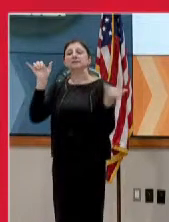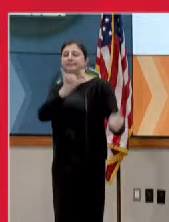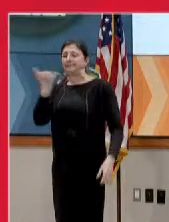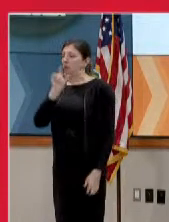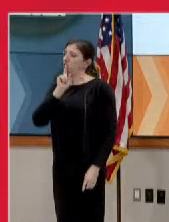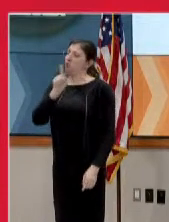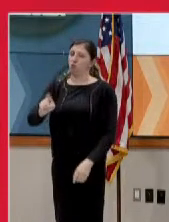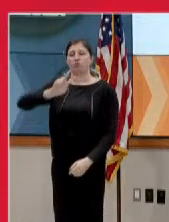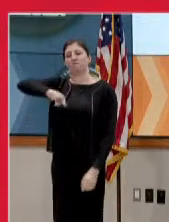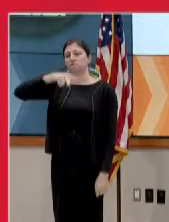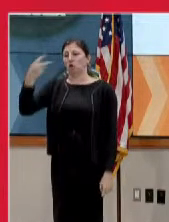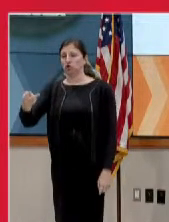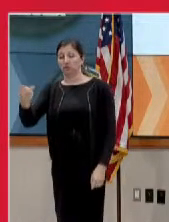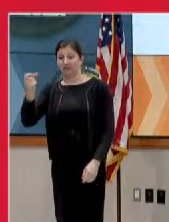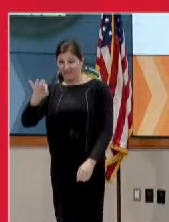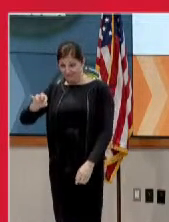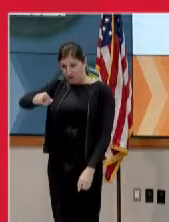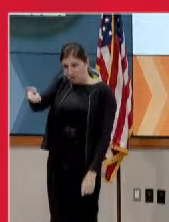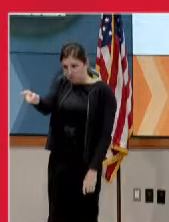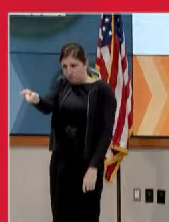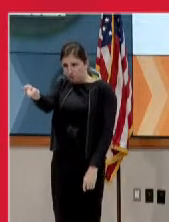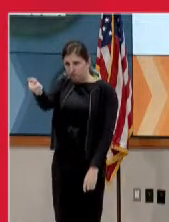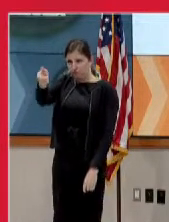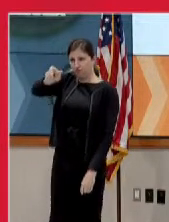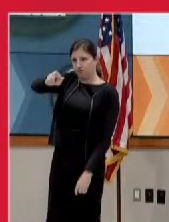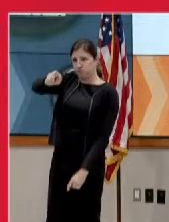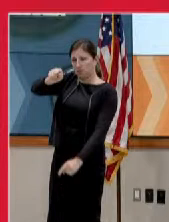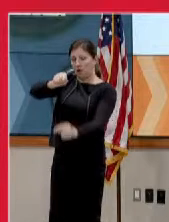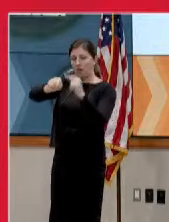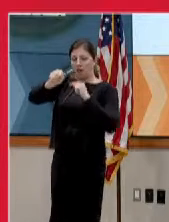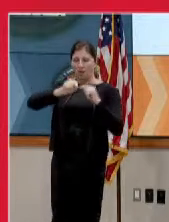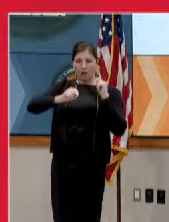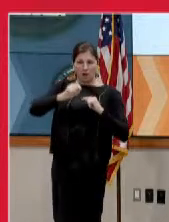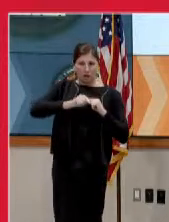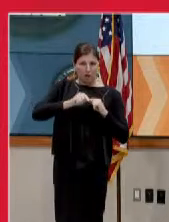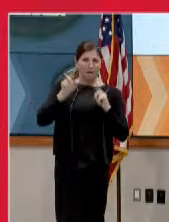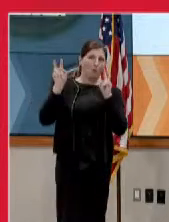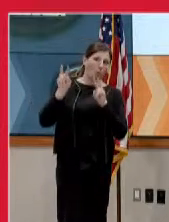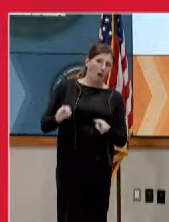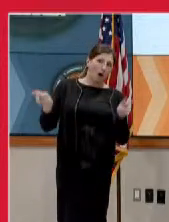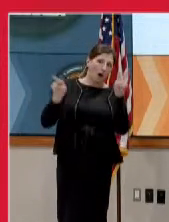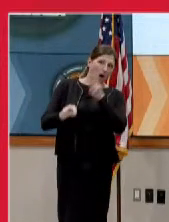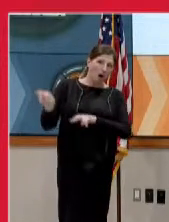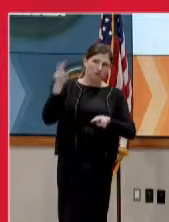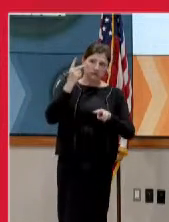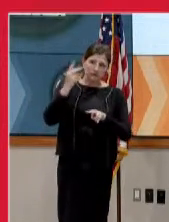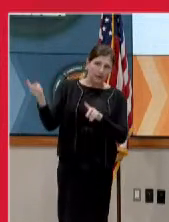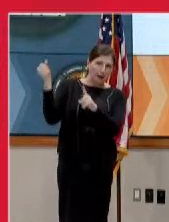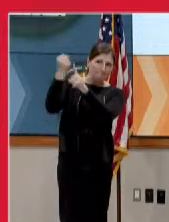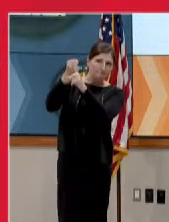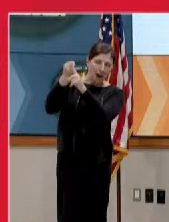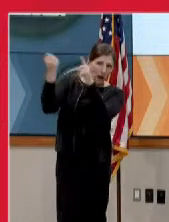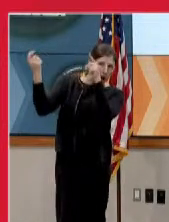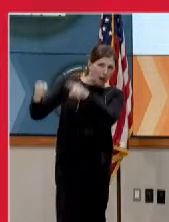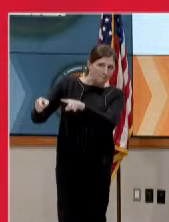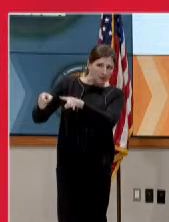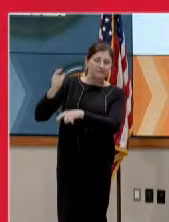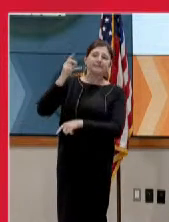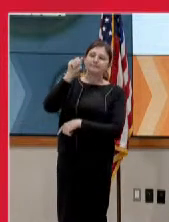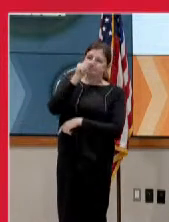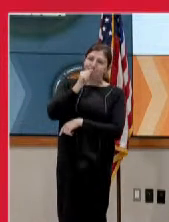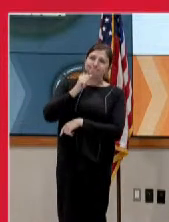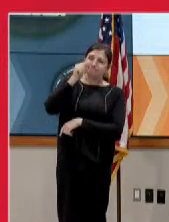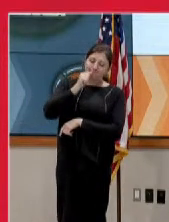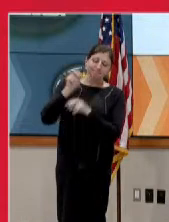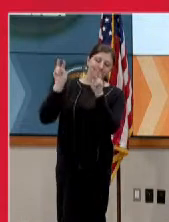true, right? So as you dial back, it generally takes a few weeks for you to start to see the impact of that decision. So what